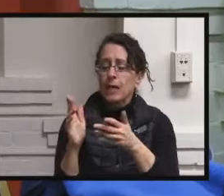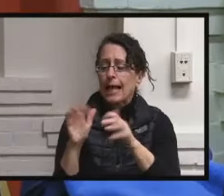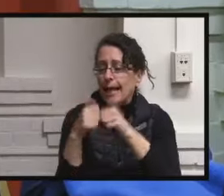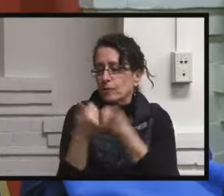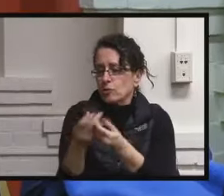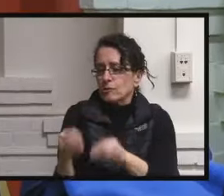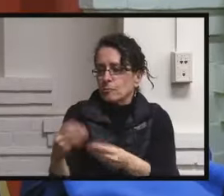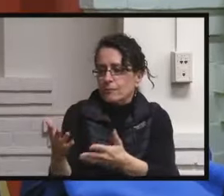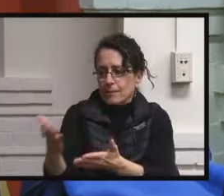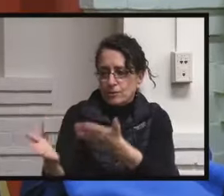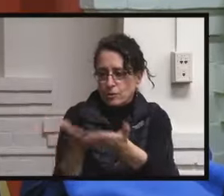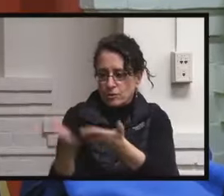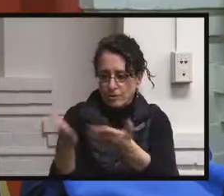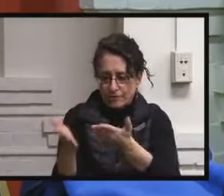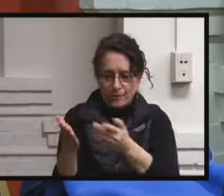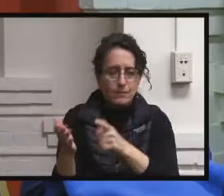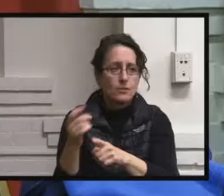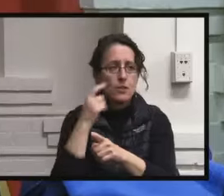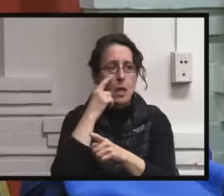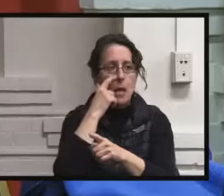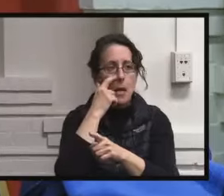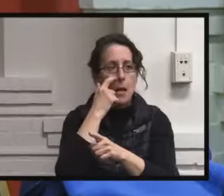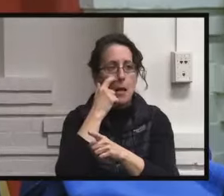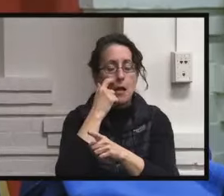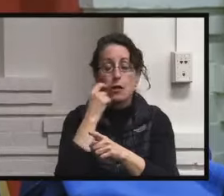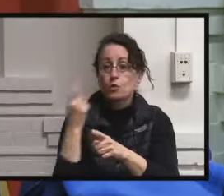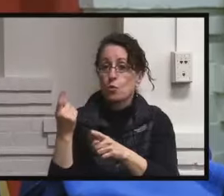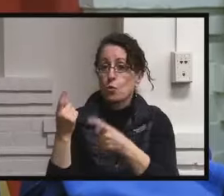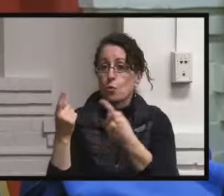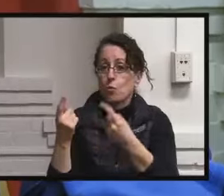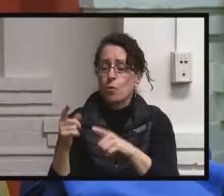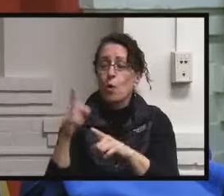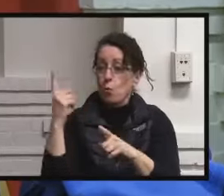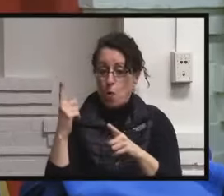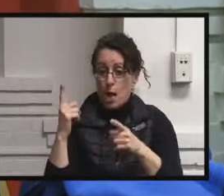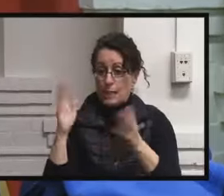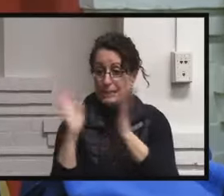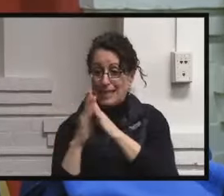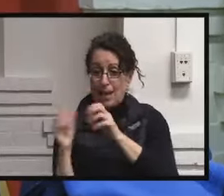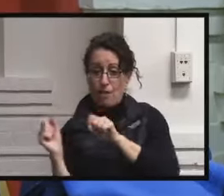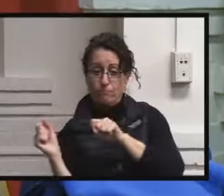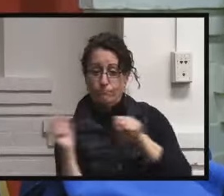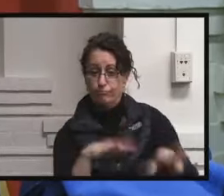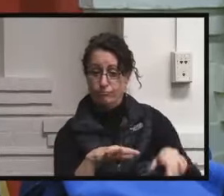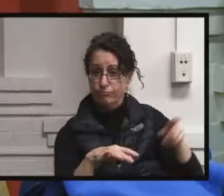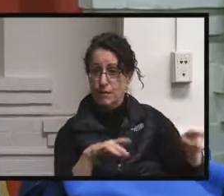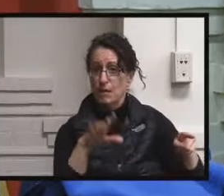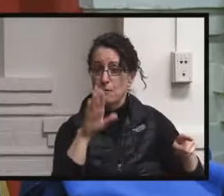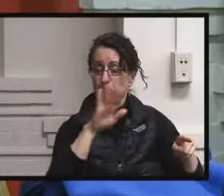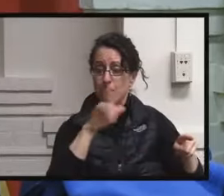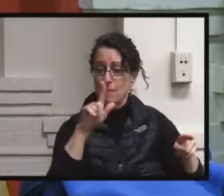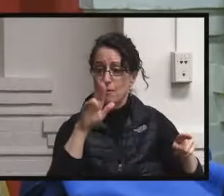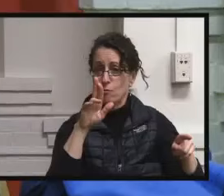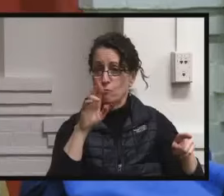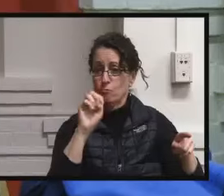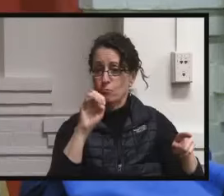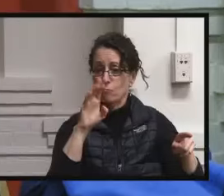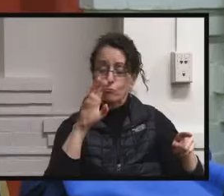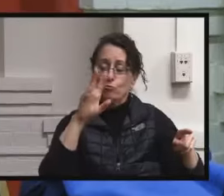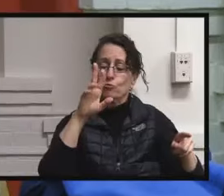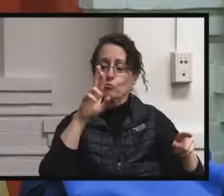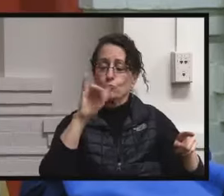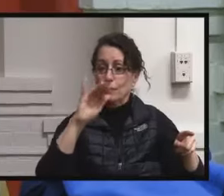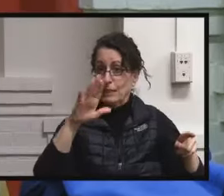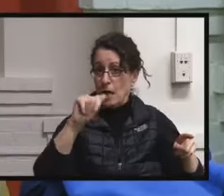has gotten one of those communities that was shipping their stuff to Billerica, is now going to be shipping it to our facility, and it's really clean